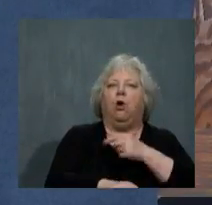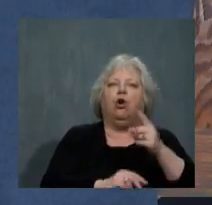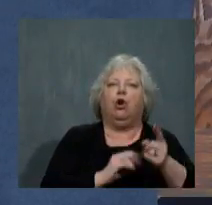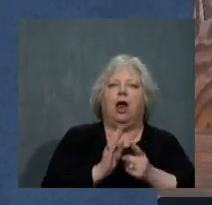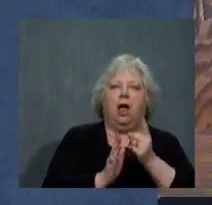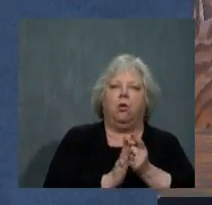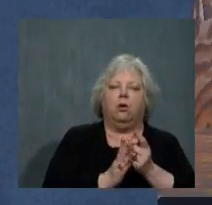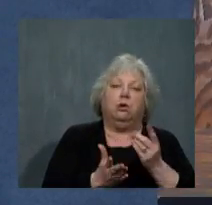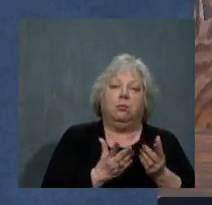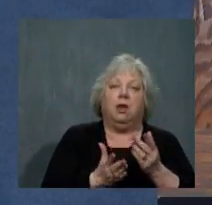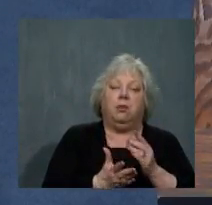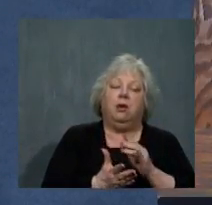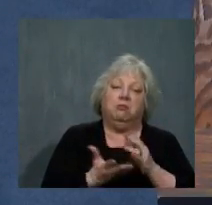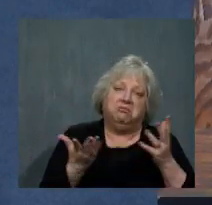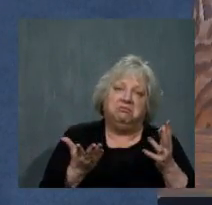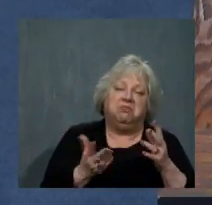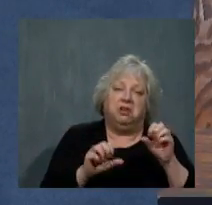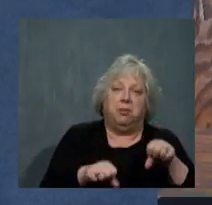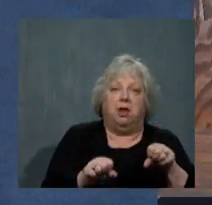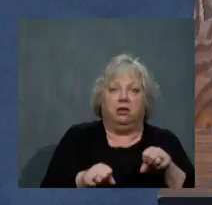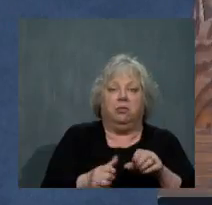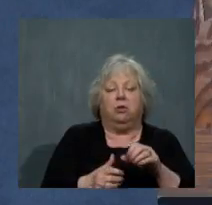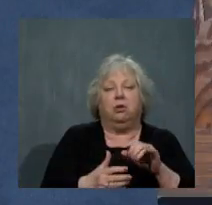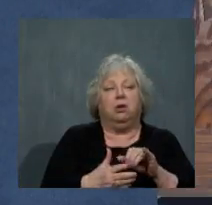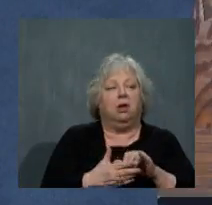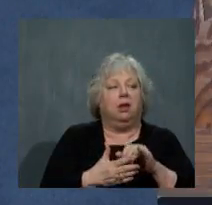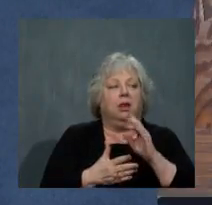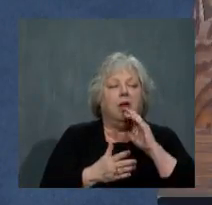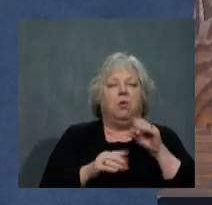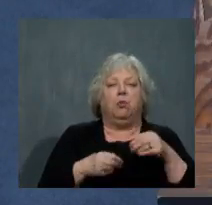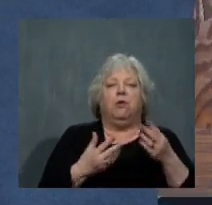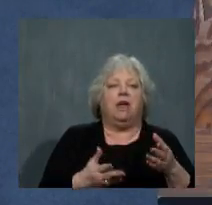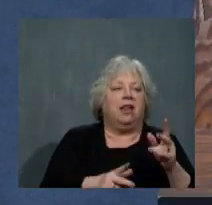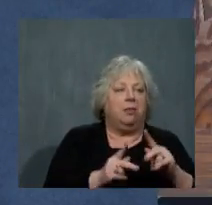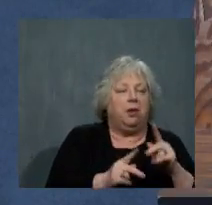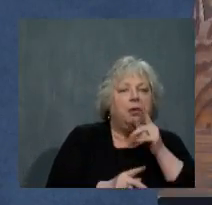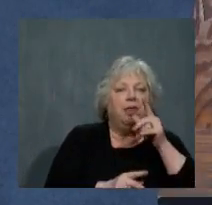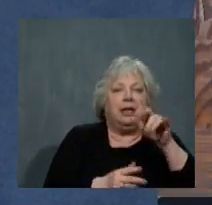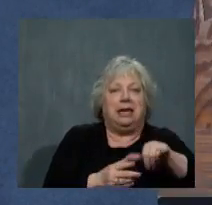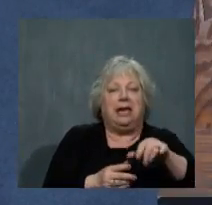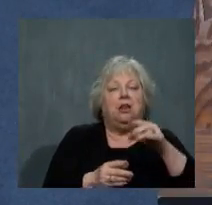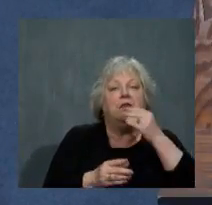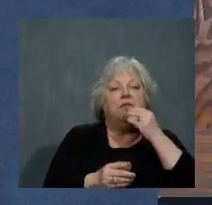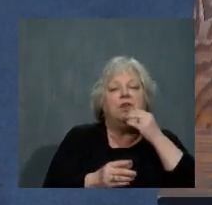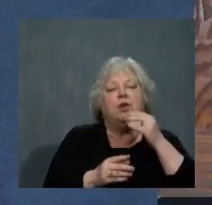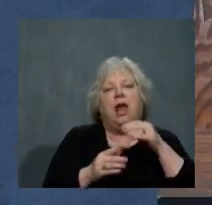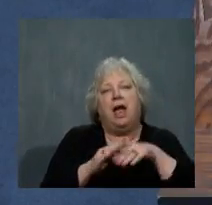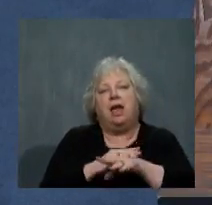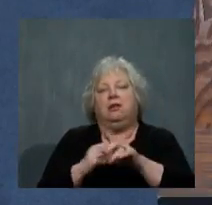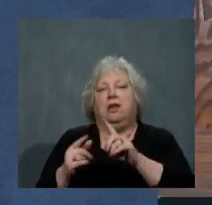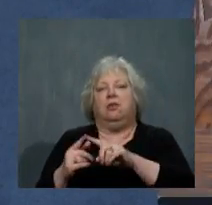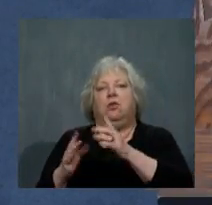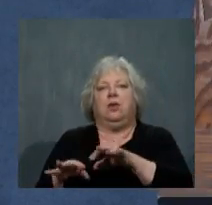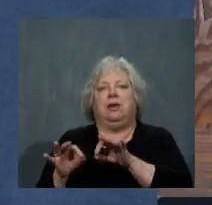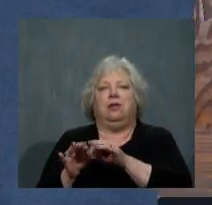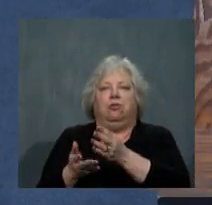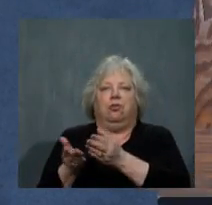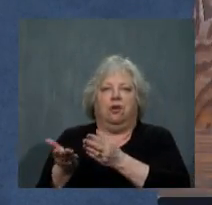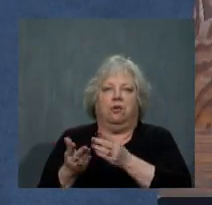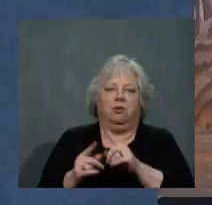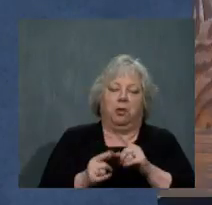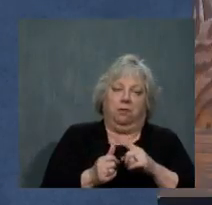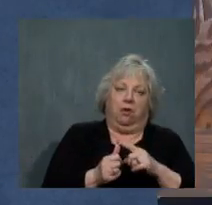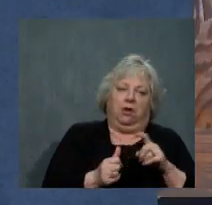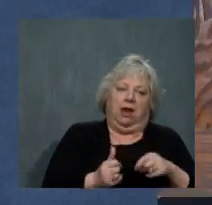longer hours, that sort of thing. It provides the people who need the food also access to those essential services. But we've got to show that